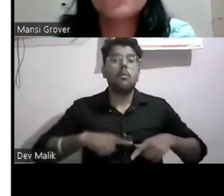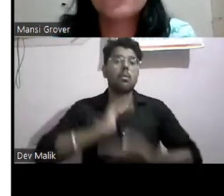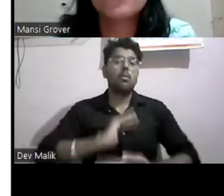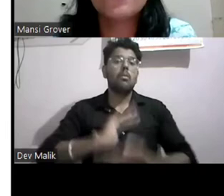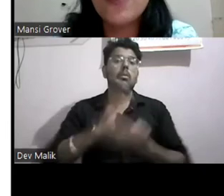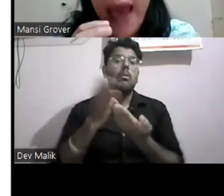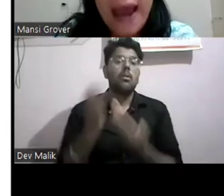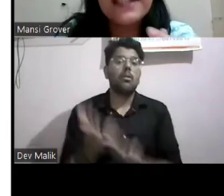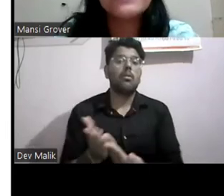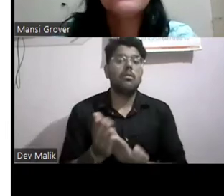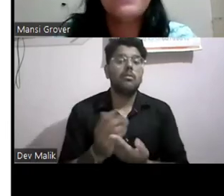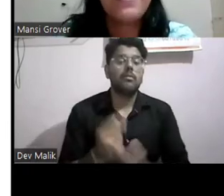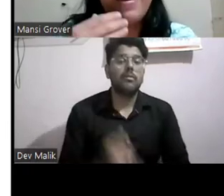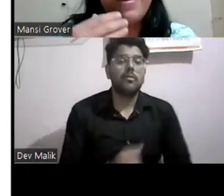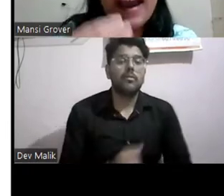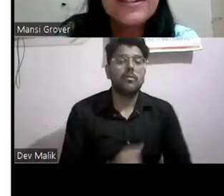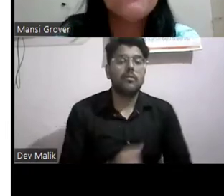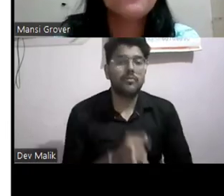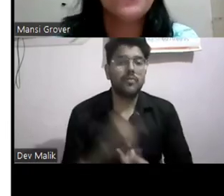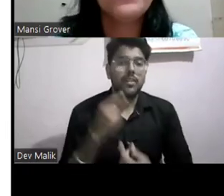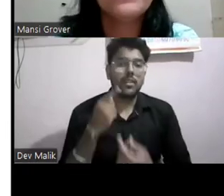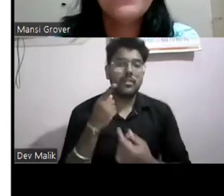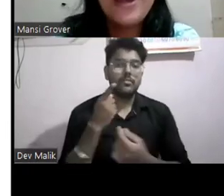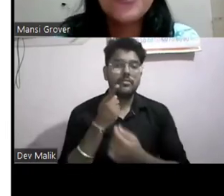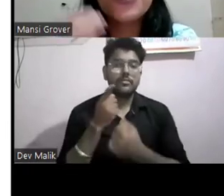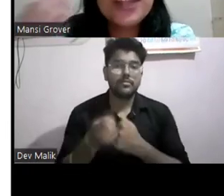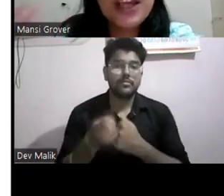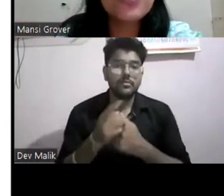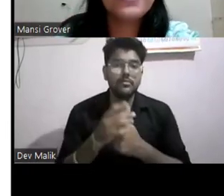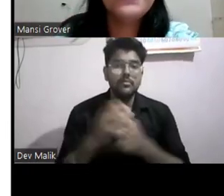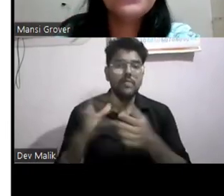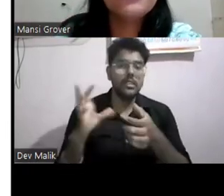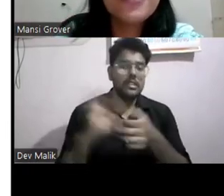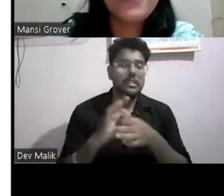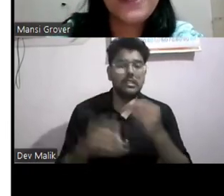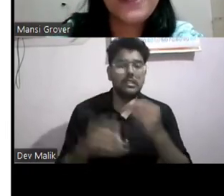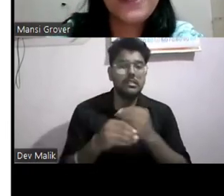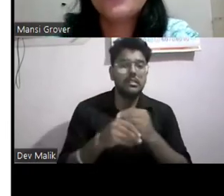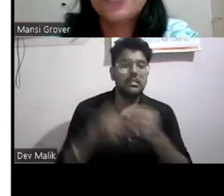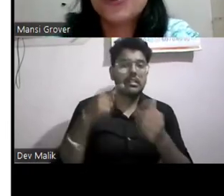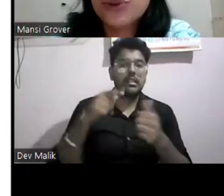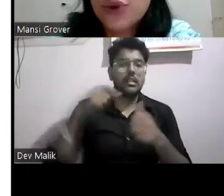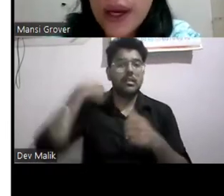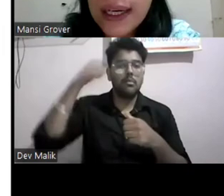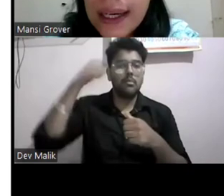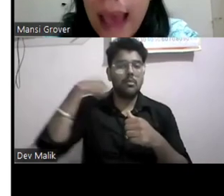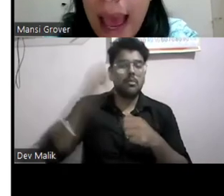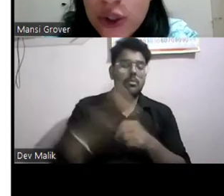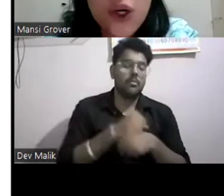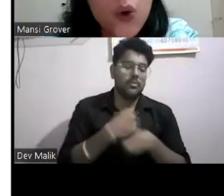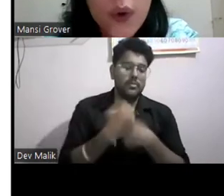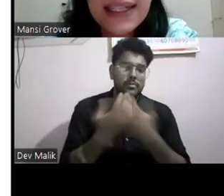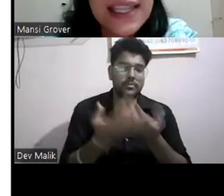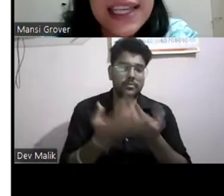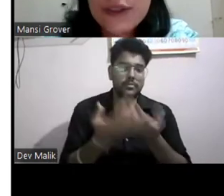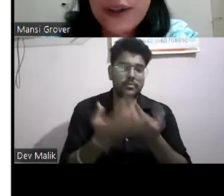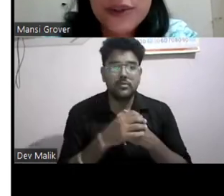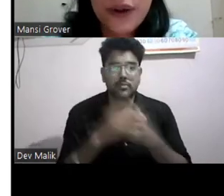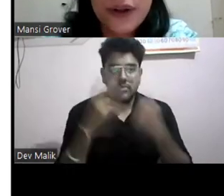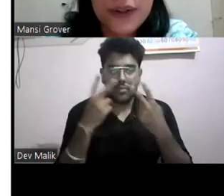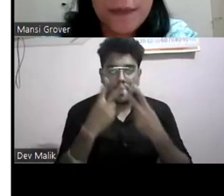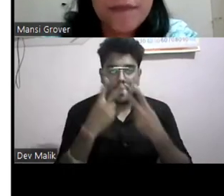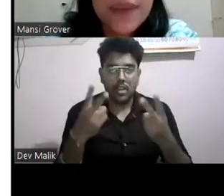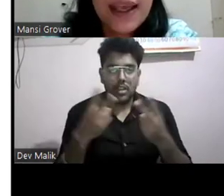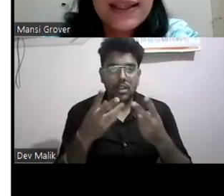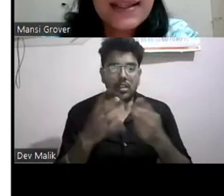she had gone through adds up to it, and, you know, they would create a film like Karan Arjun. So one can actually look at these